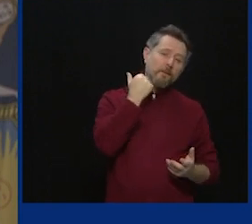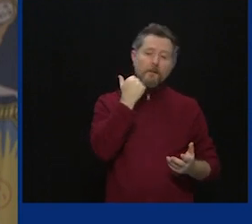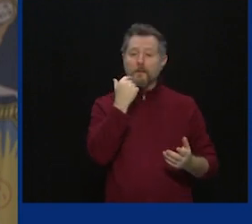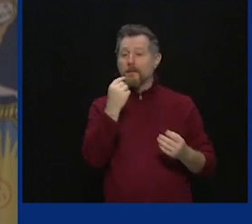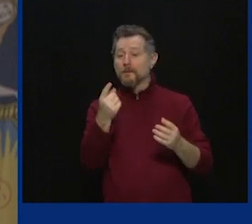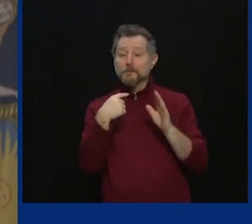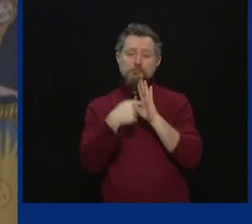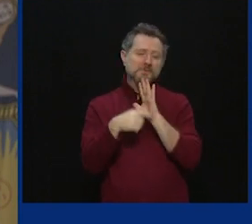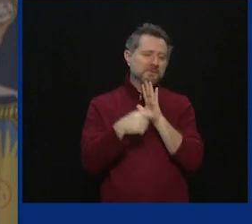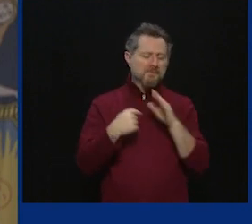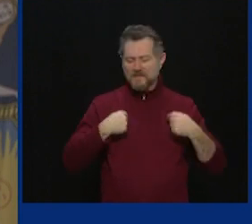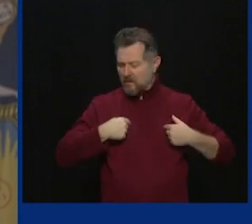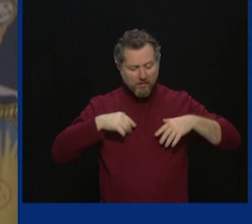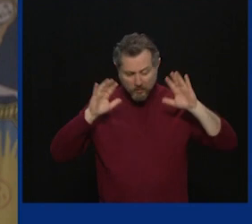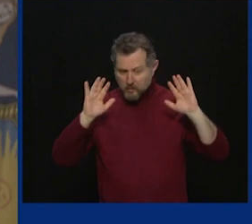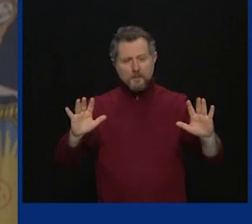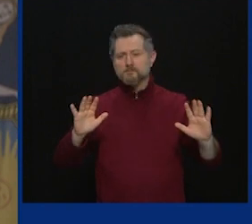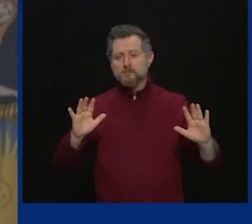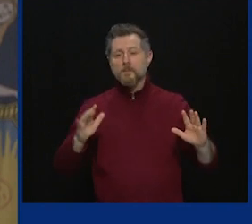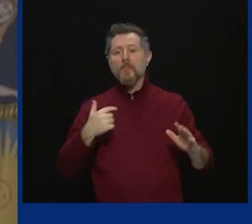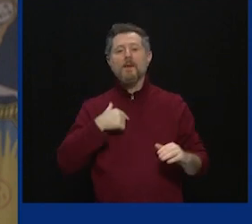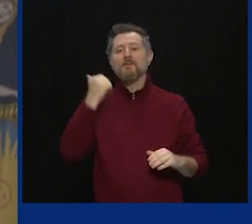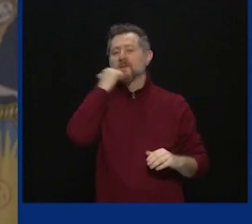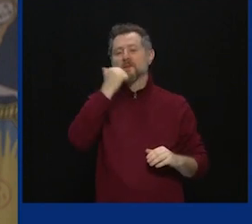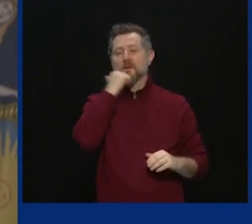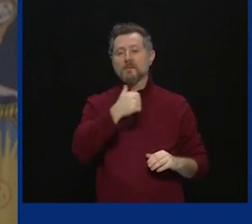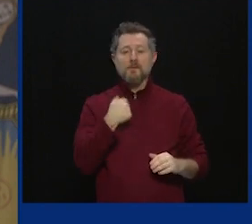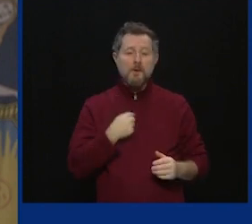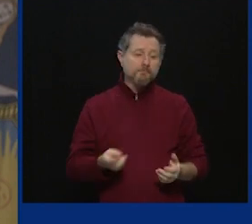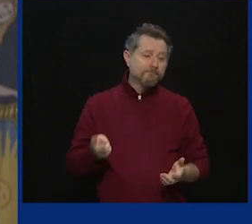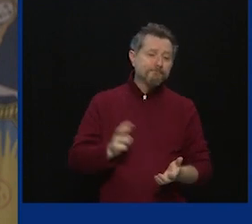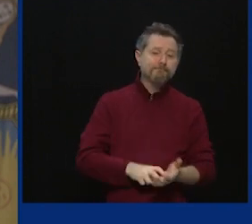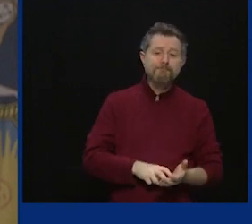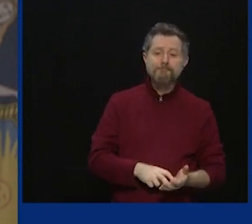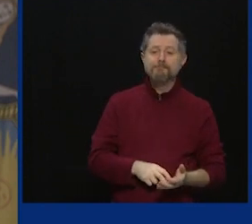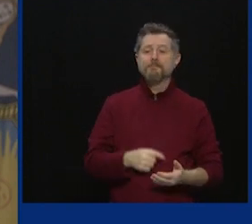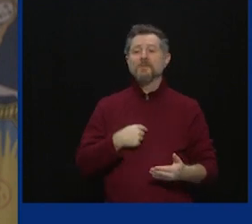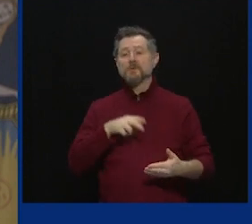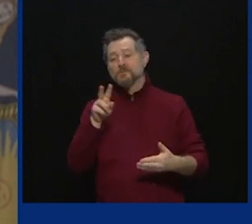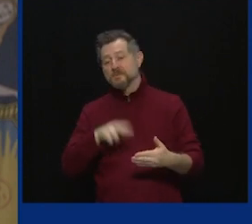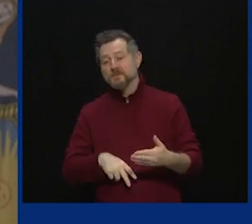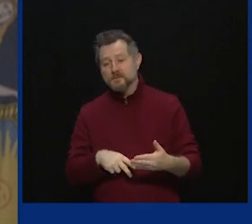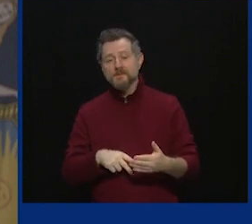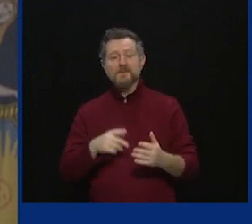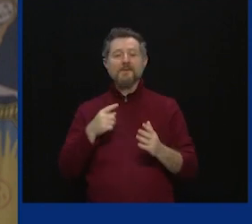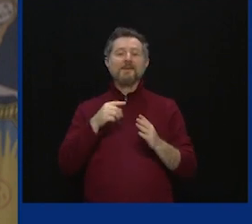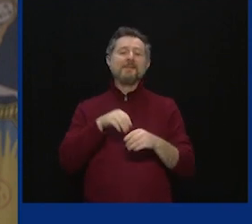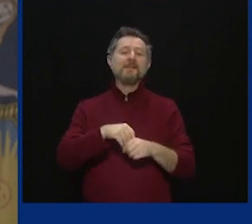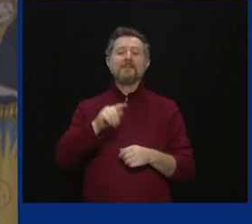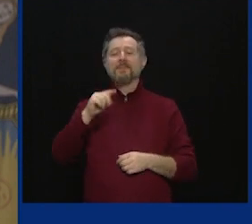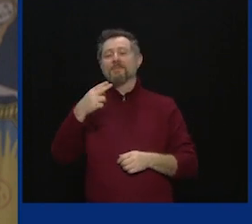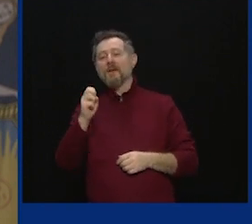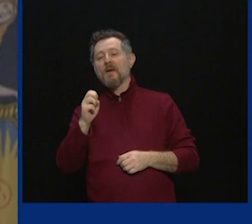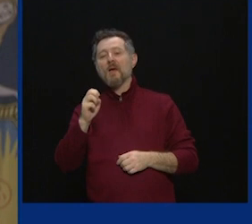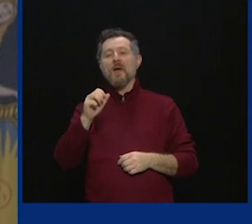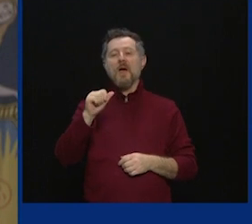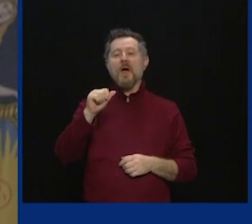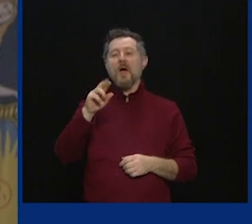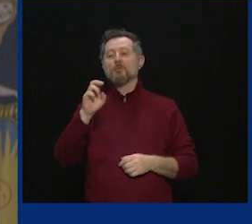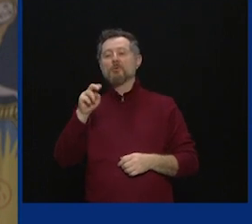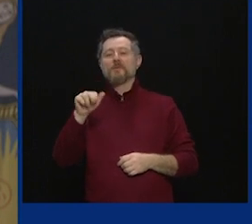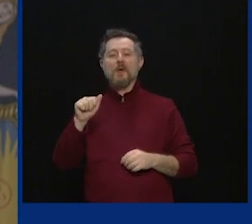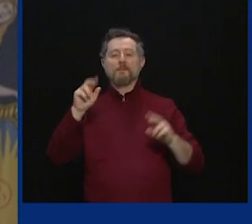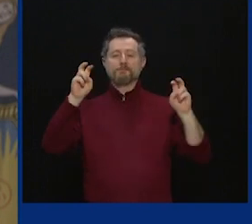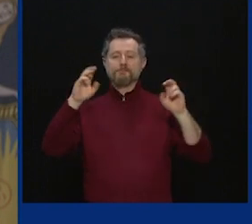every single day and read the In the Arena speech by one of my favorite presidents, Theodore Roosevelt, and hopefully that'll give you